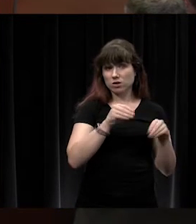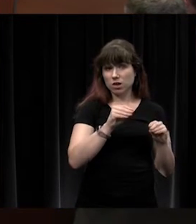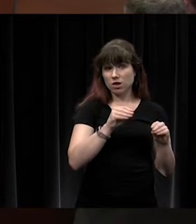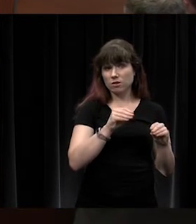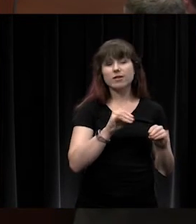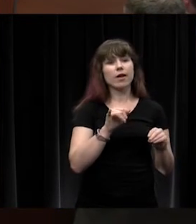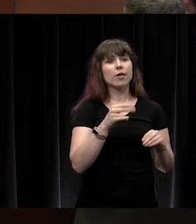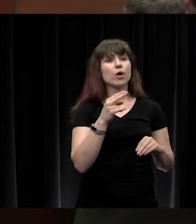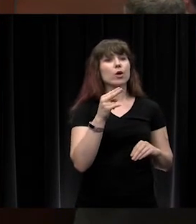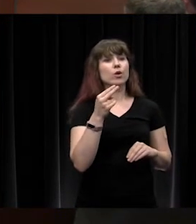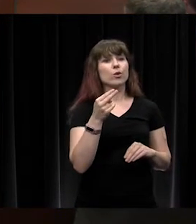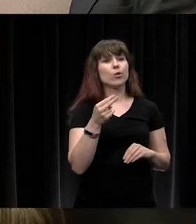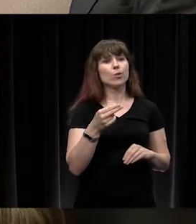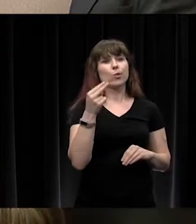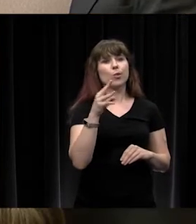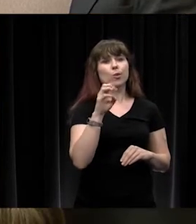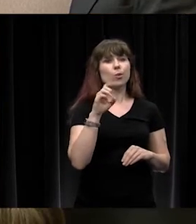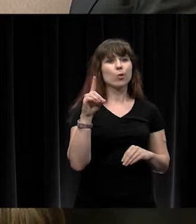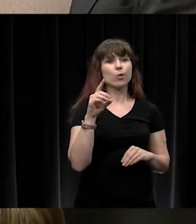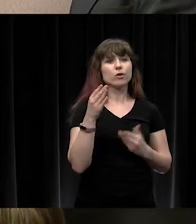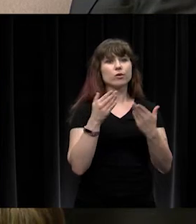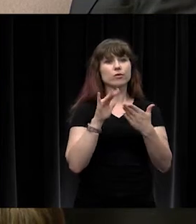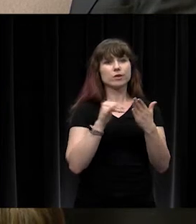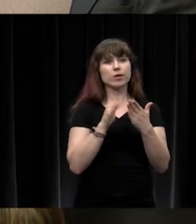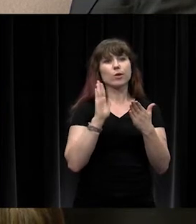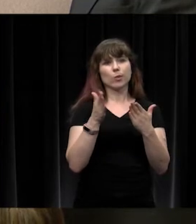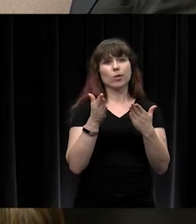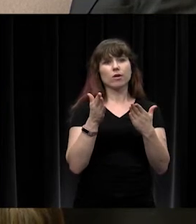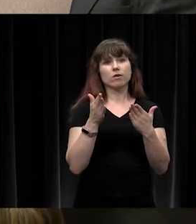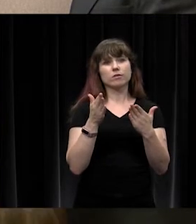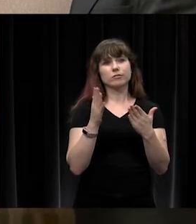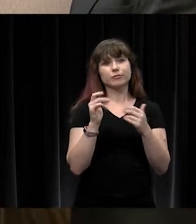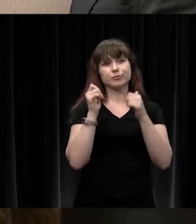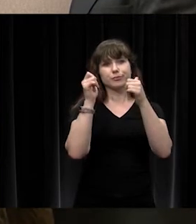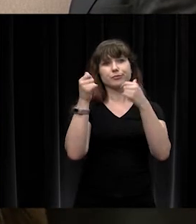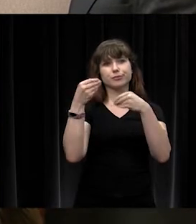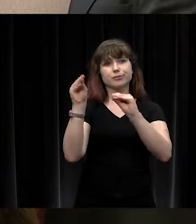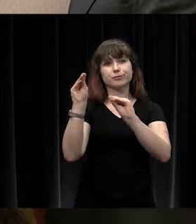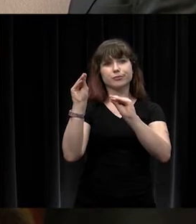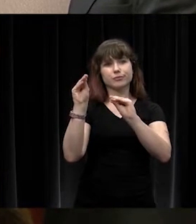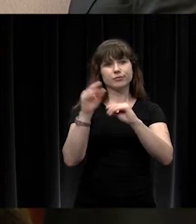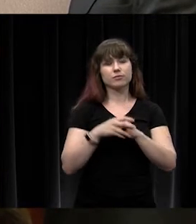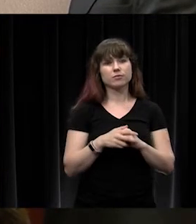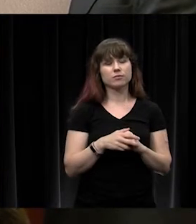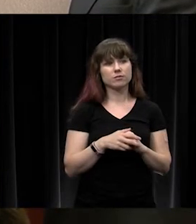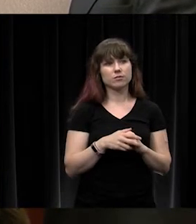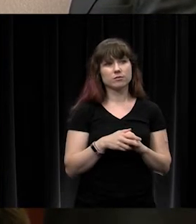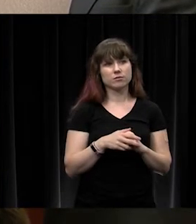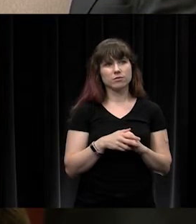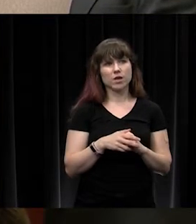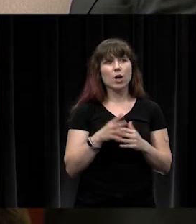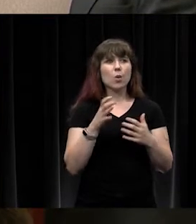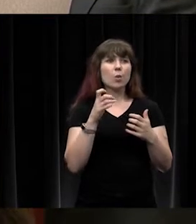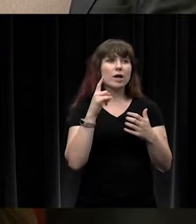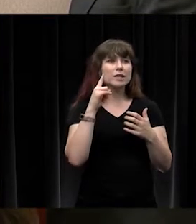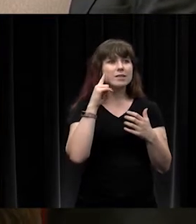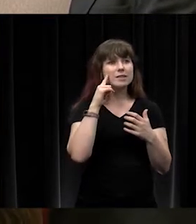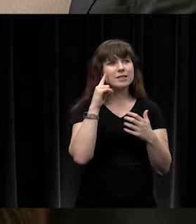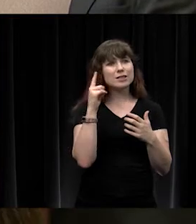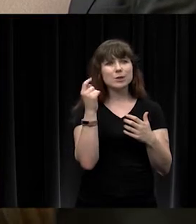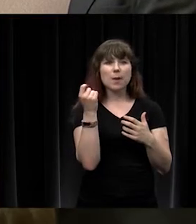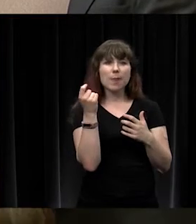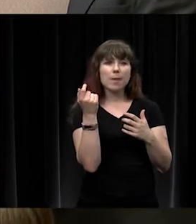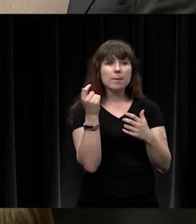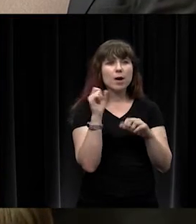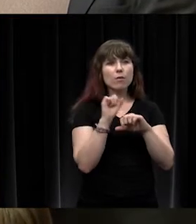Service Center, we will be putting that up for sale once we have a real definitive. I'd like to see them do some of the gutting before and